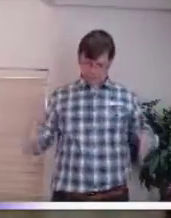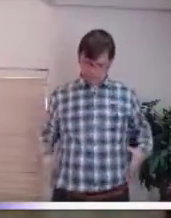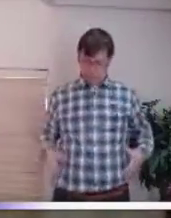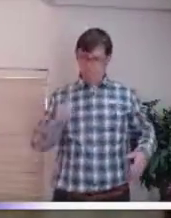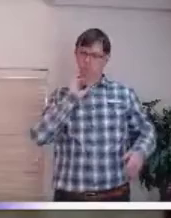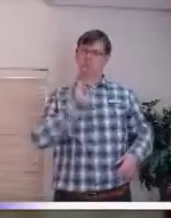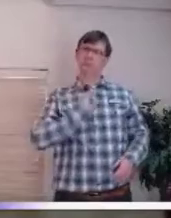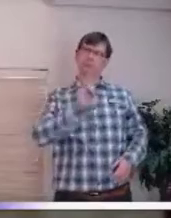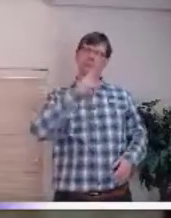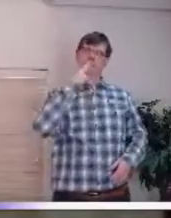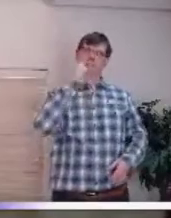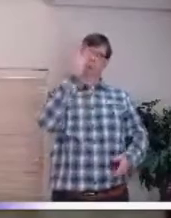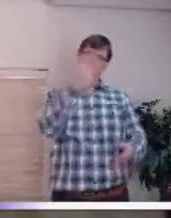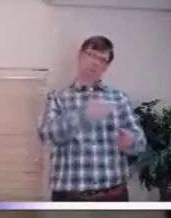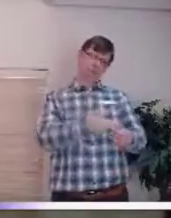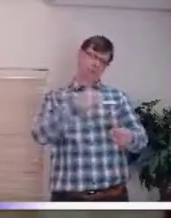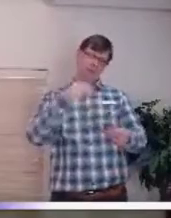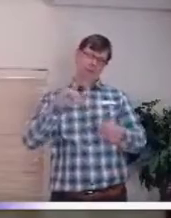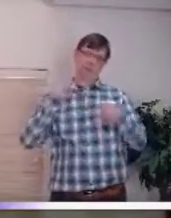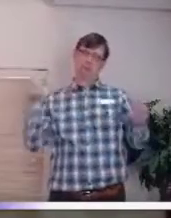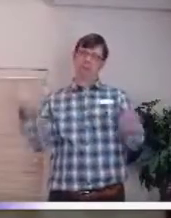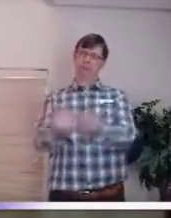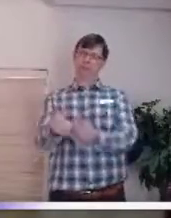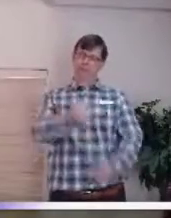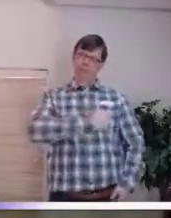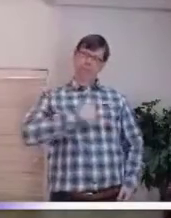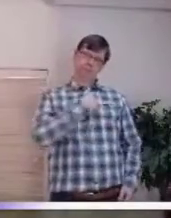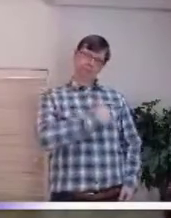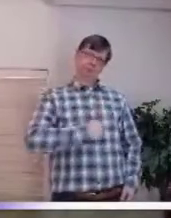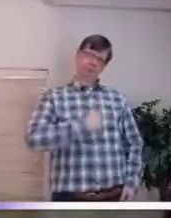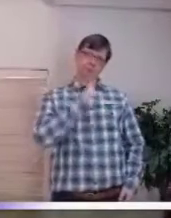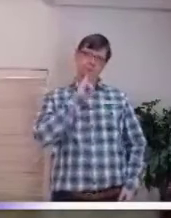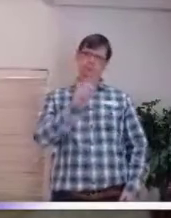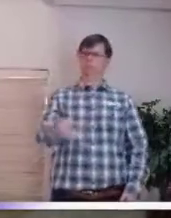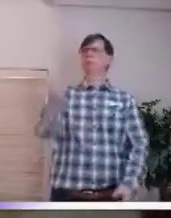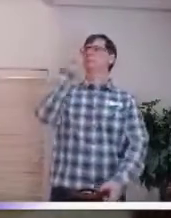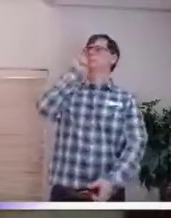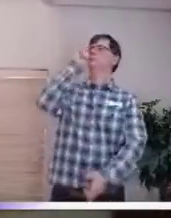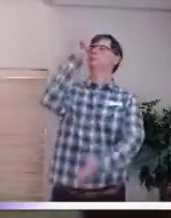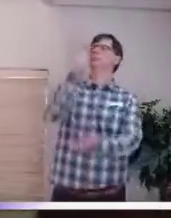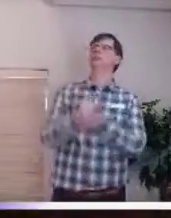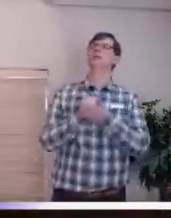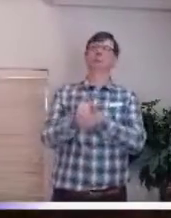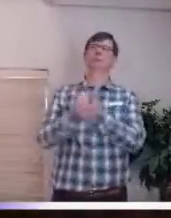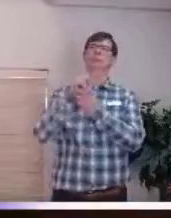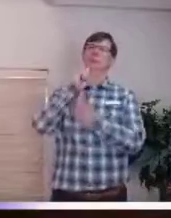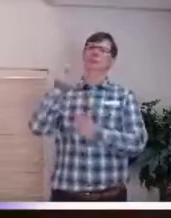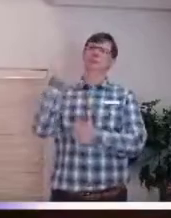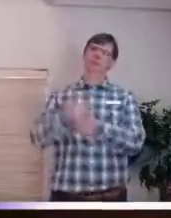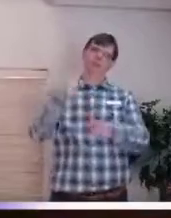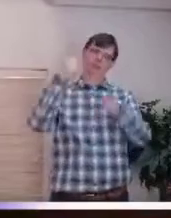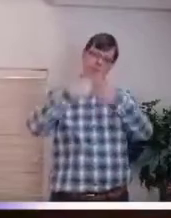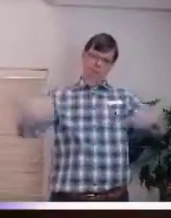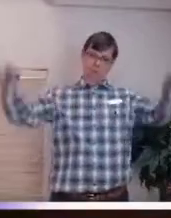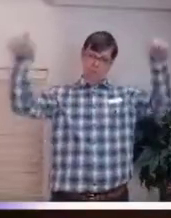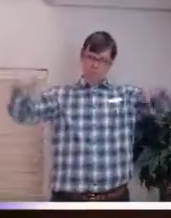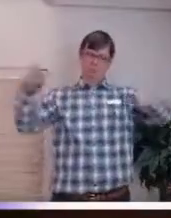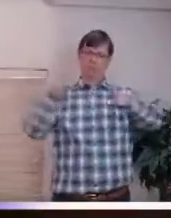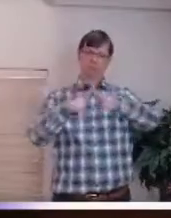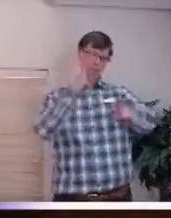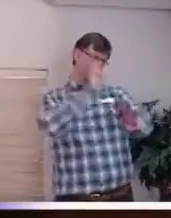know that these qualities are inherently mine because I choose to claim them right here and right now.